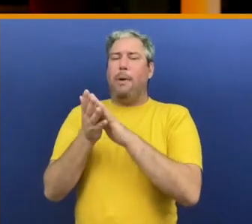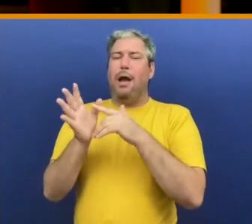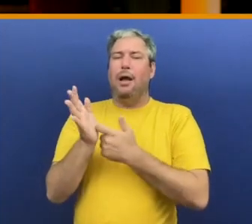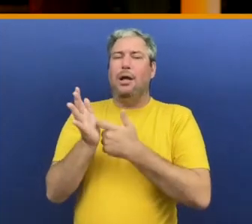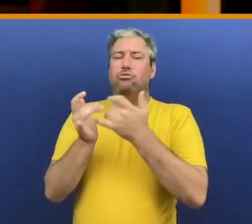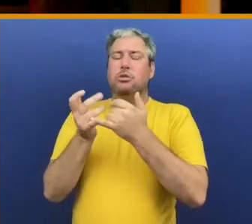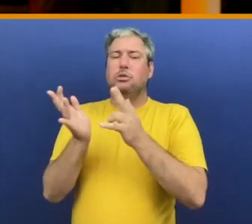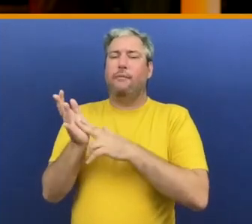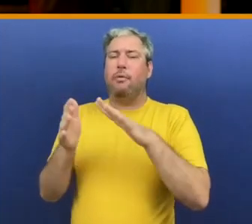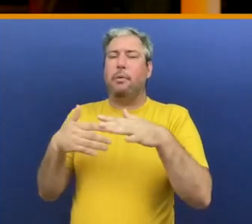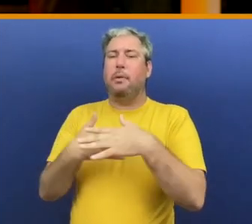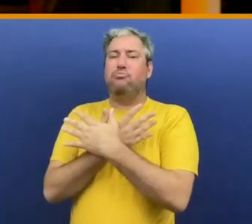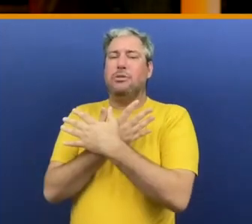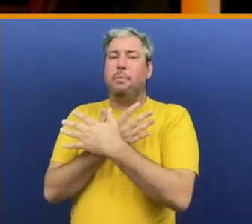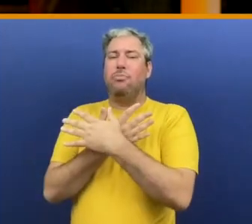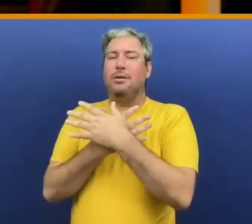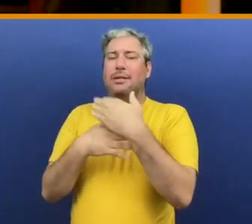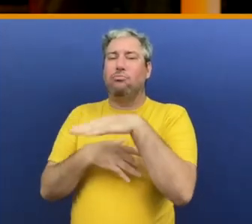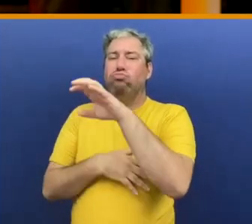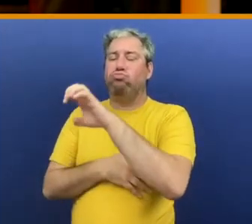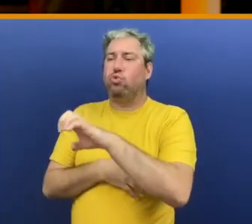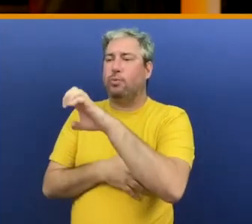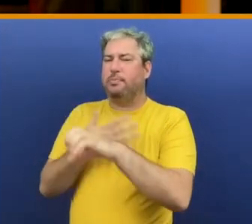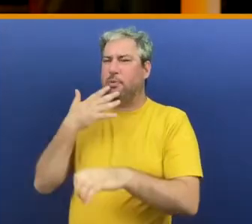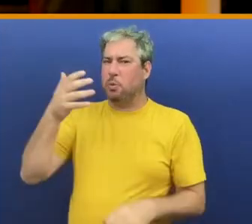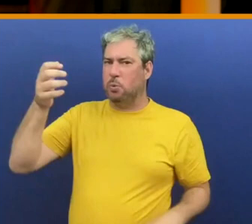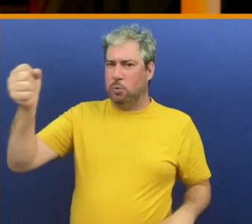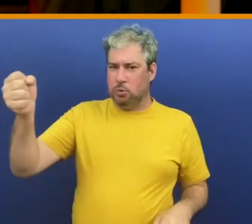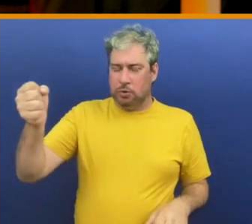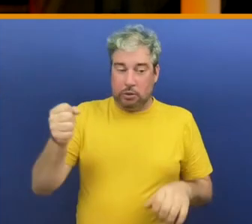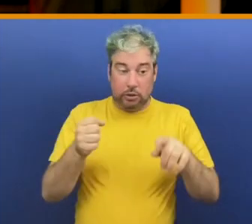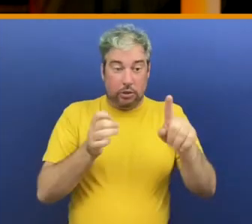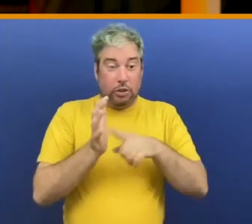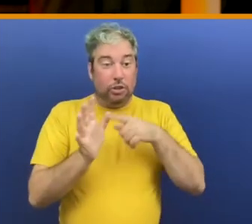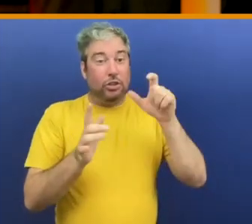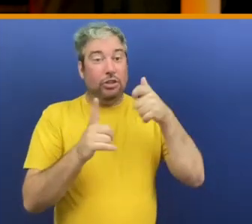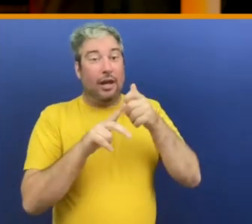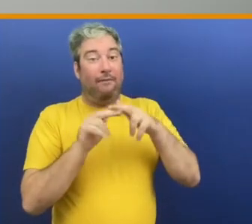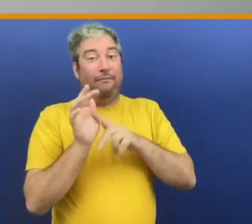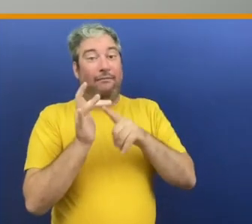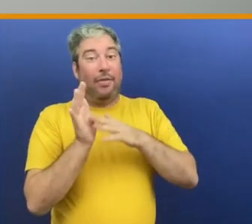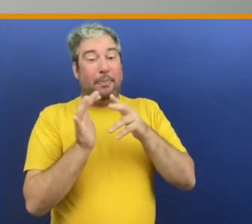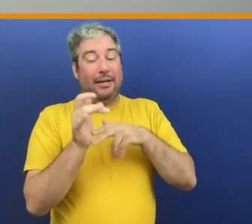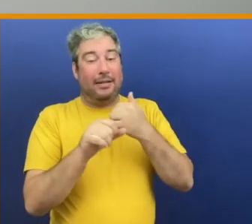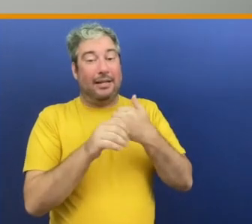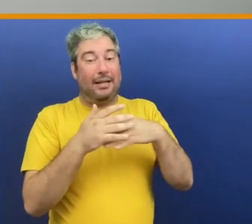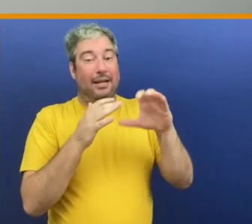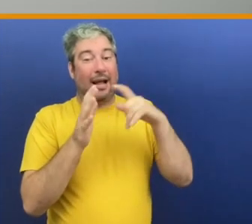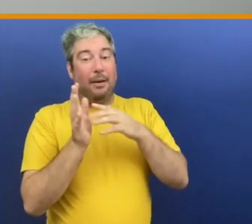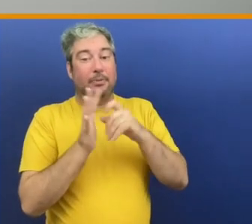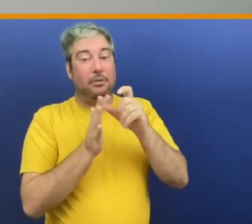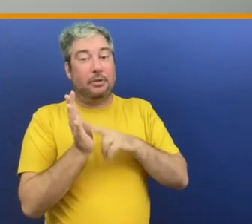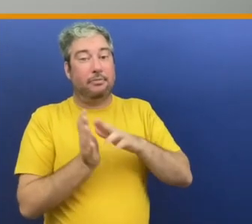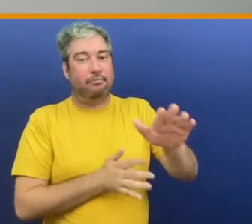Jack Fleming from Camden. Jack, are you there? Thank you. Good evening, conference. There are many people